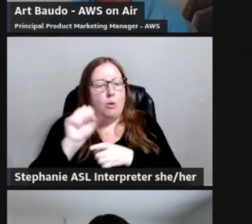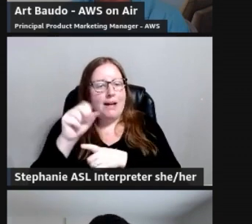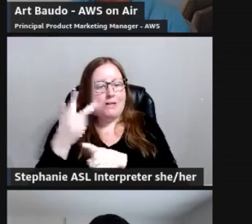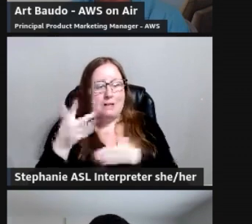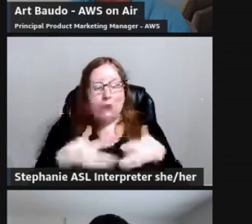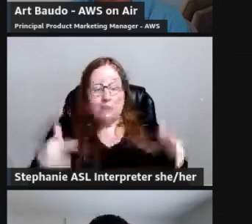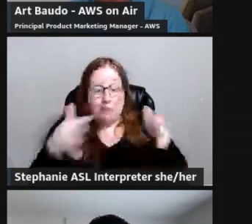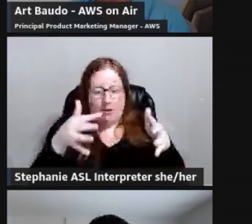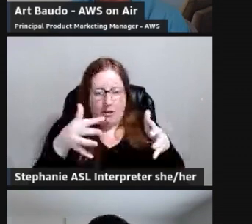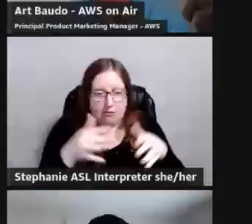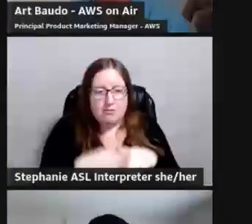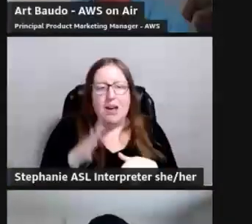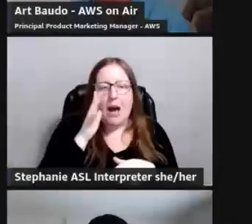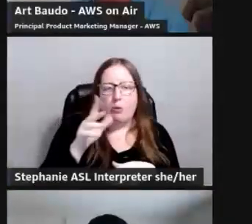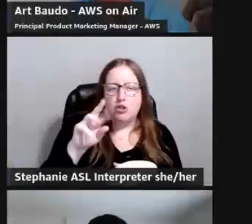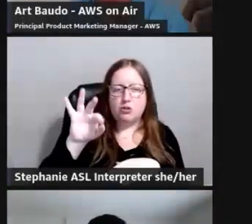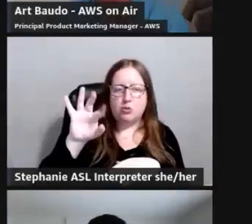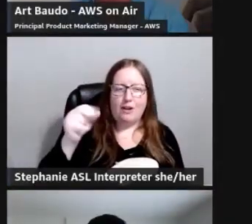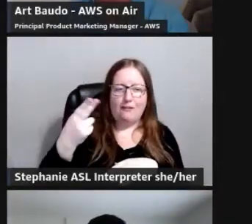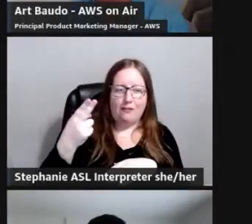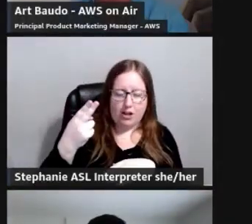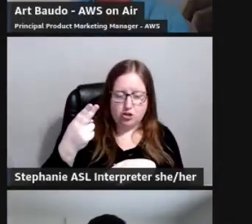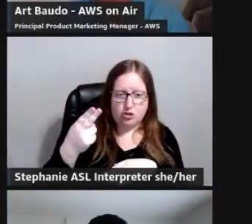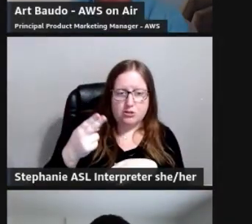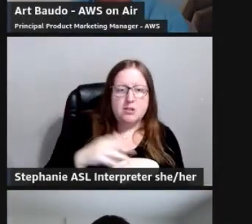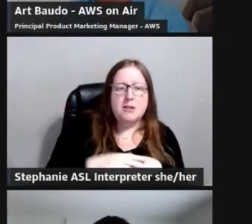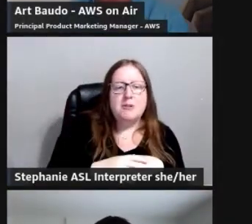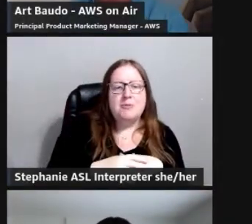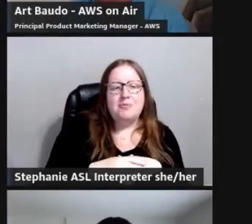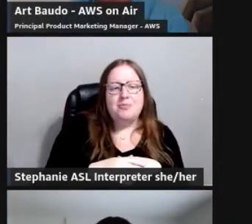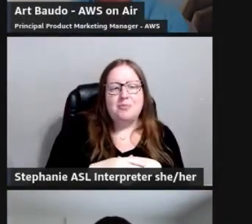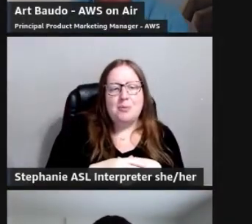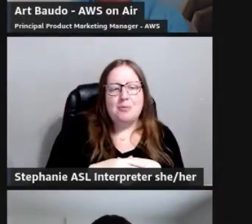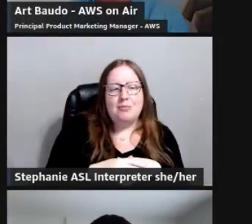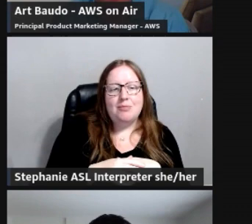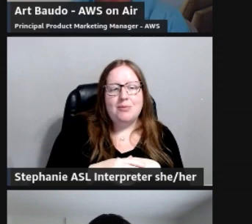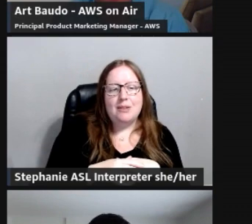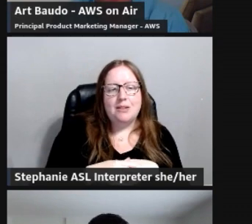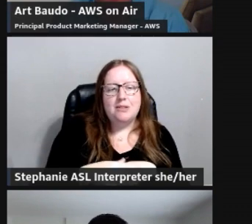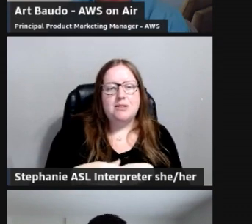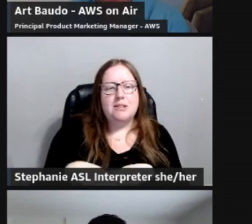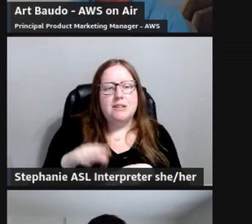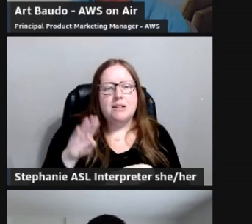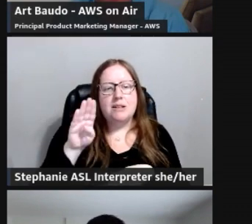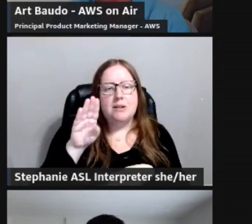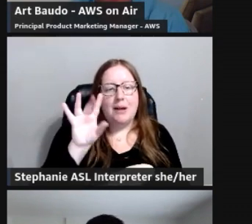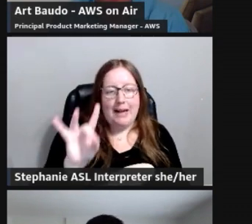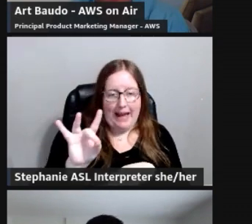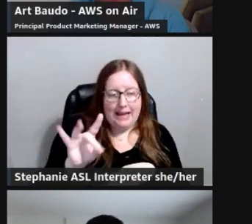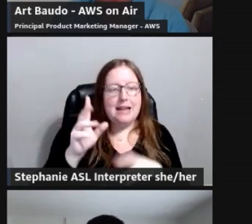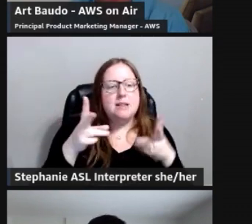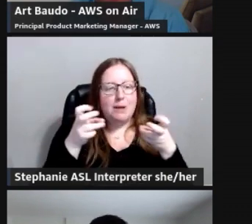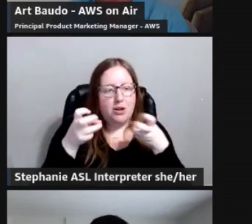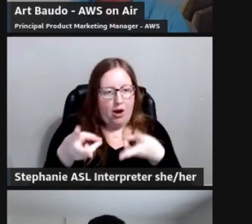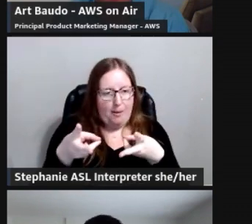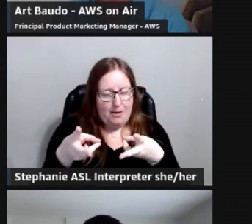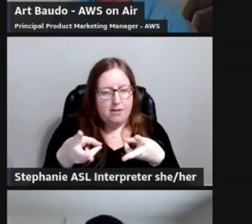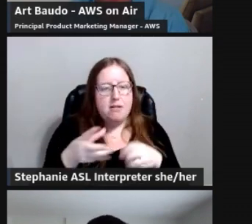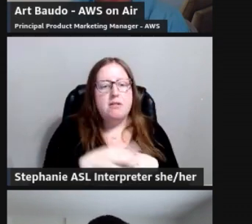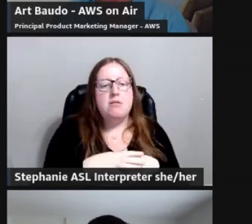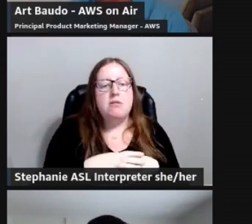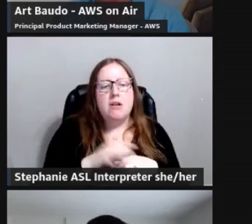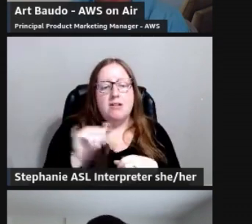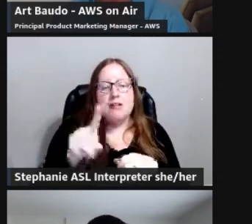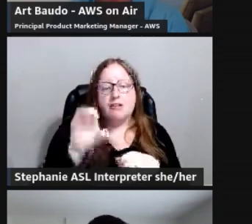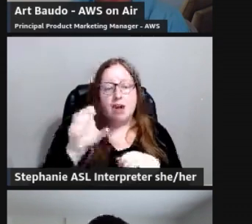to refresh my local S3 bucket to see if files are popping up. So the band 08 has just been copied, and it's around